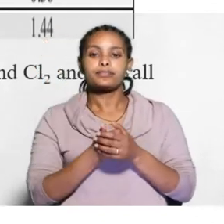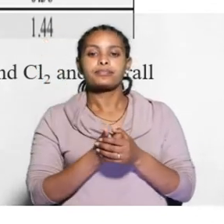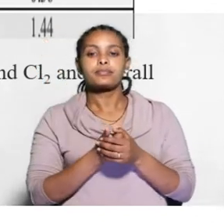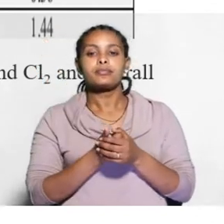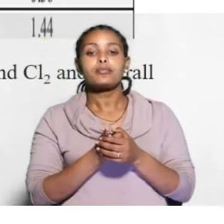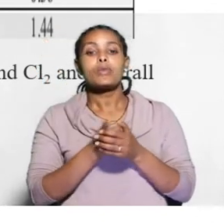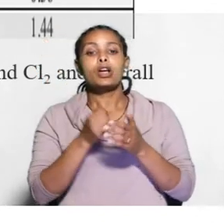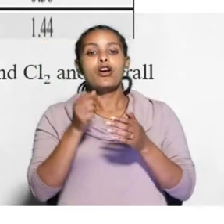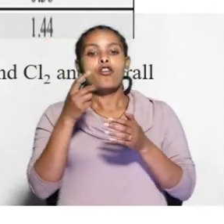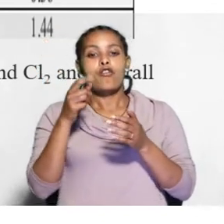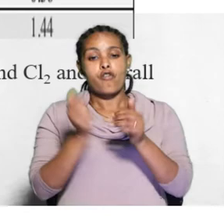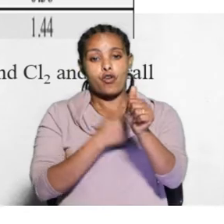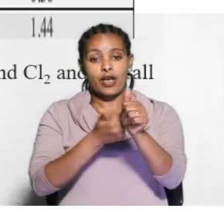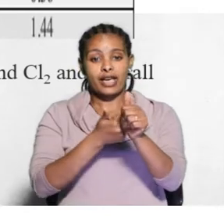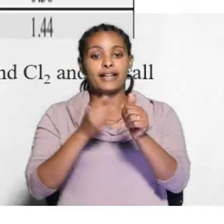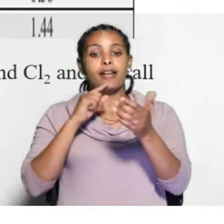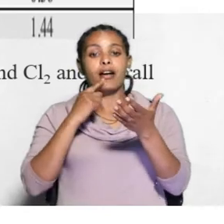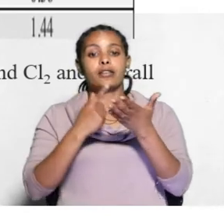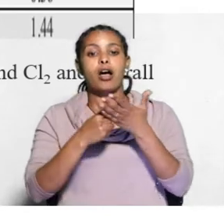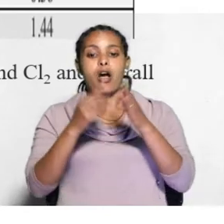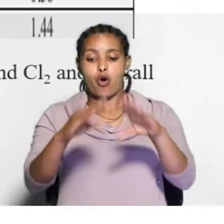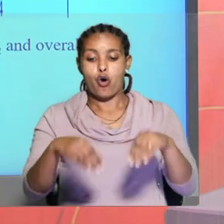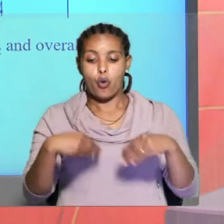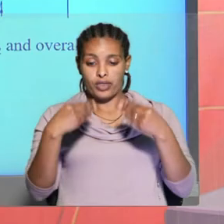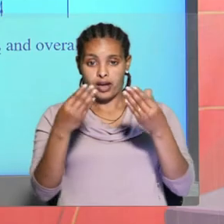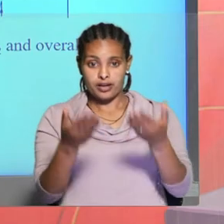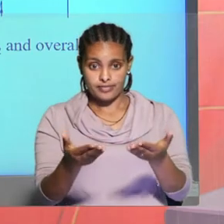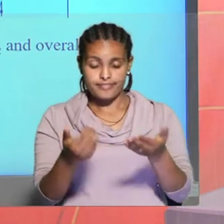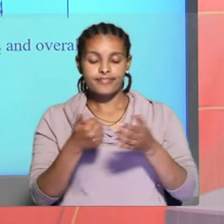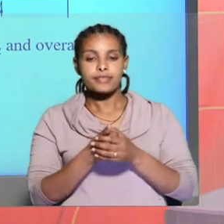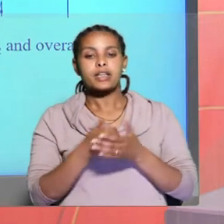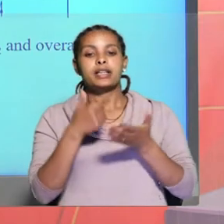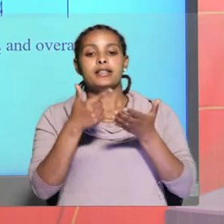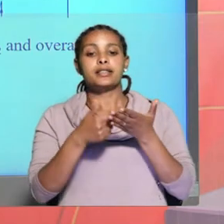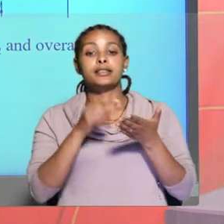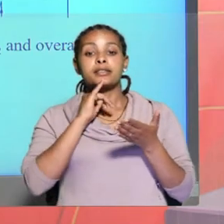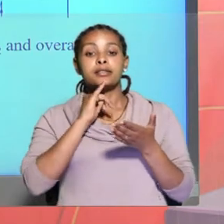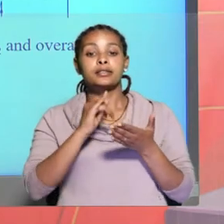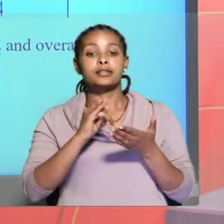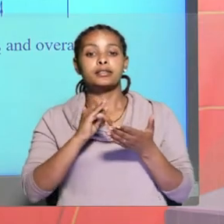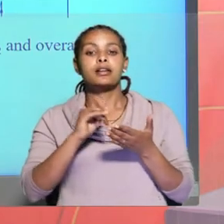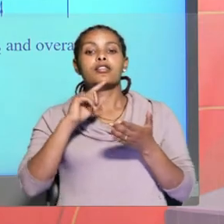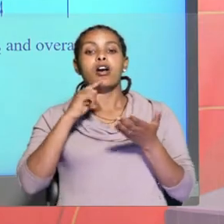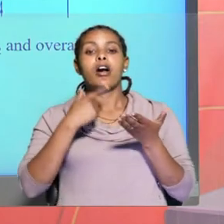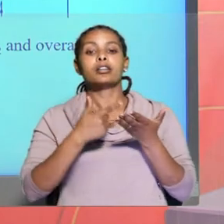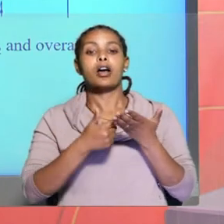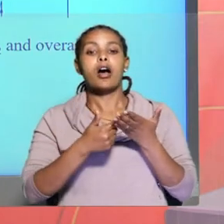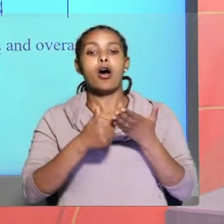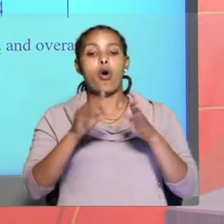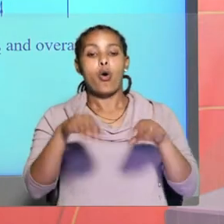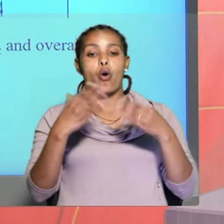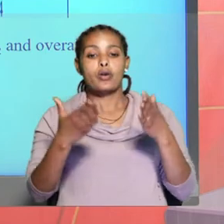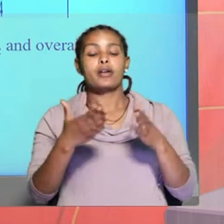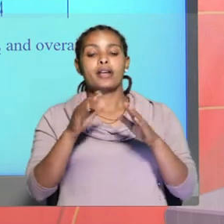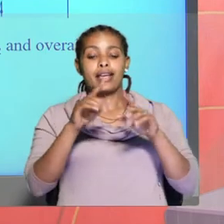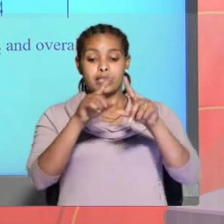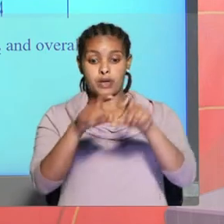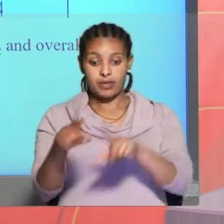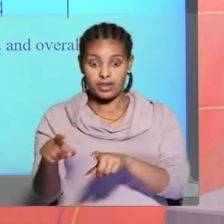and the following data were obtained this is data obtained